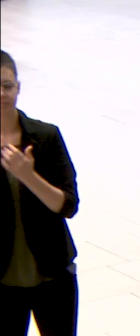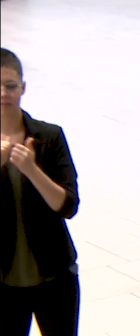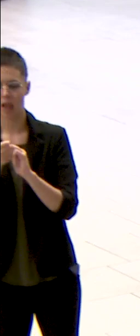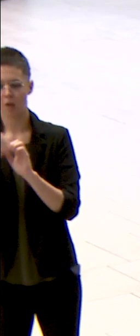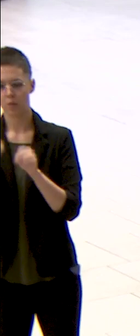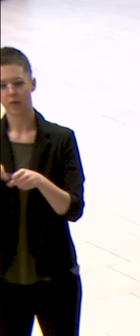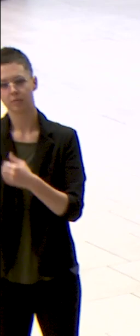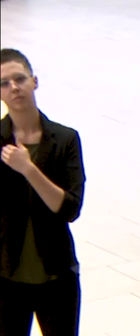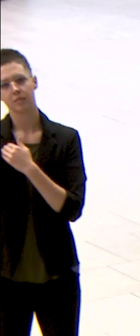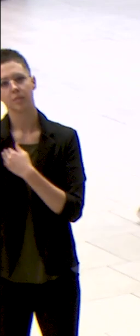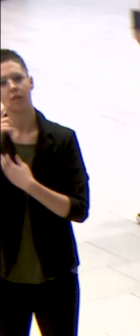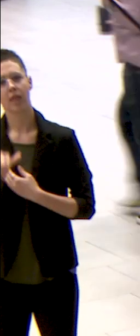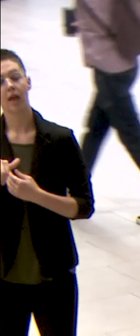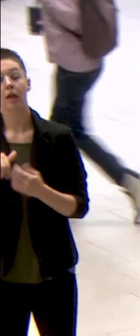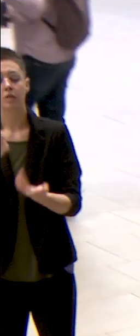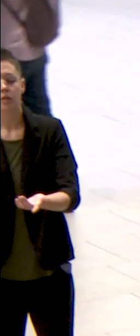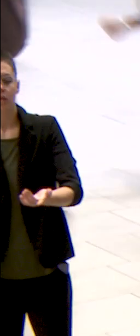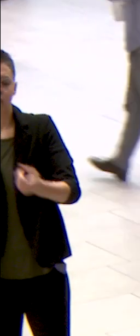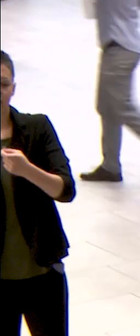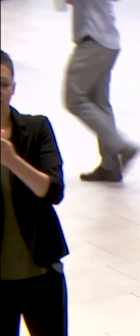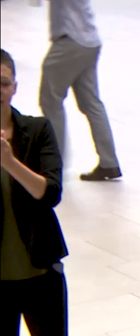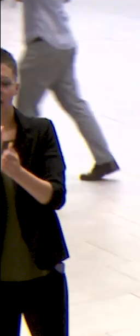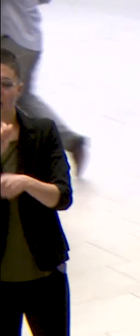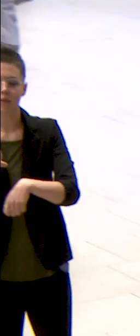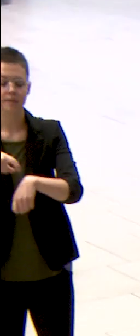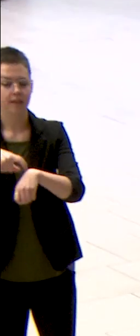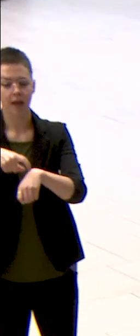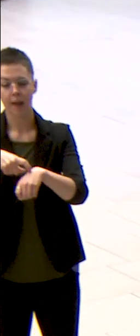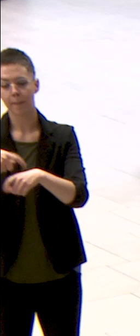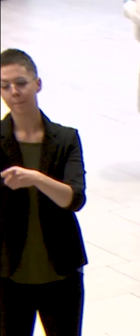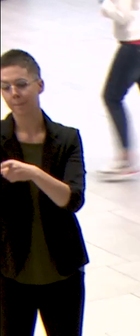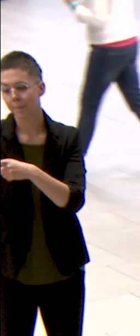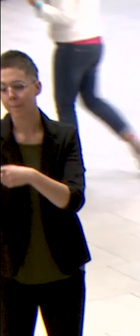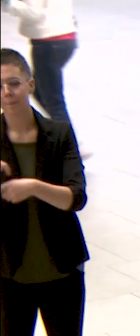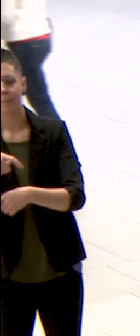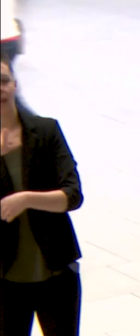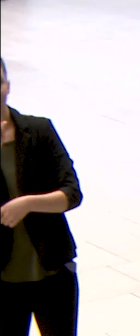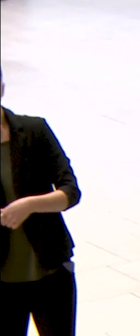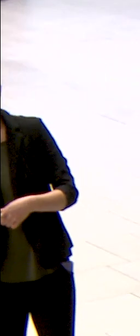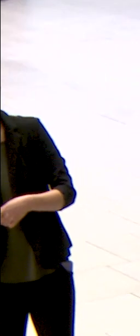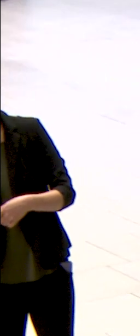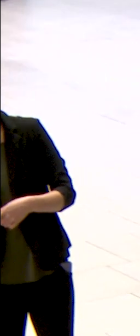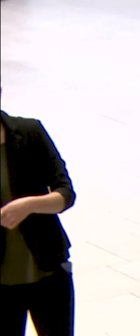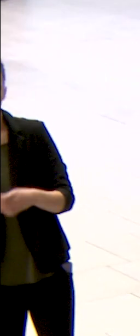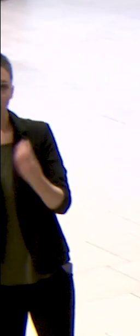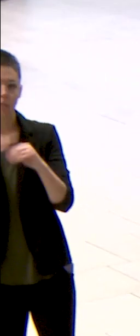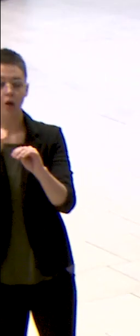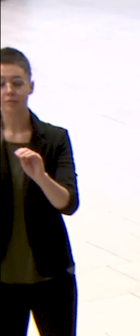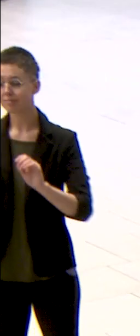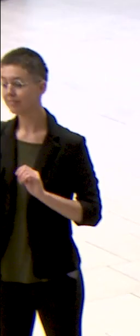So again, and you know, we deal with this all the time in, you know, Hispanic or Latino marketing, where it's like, they're like, yeah, Latinos are passionate